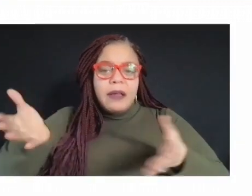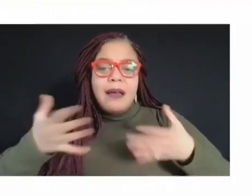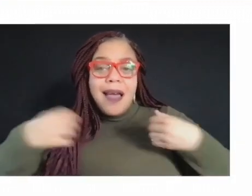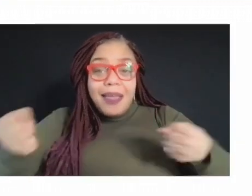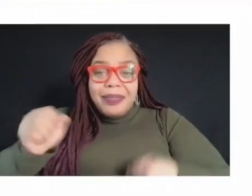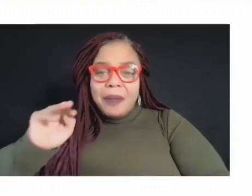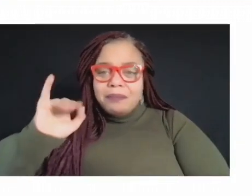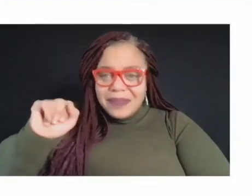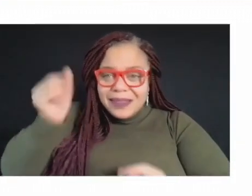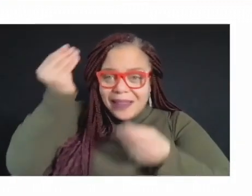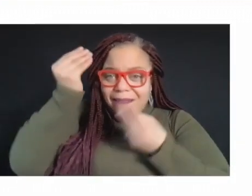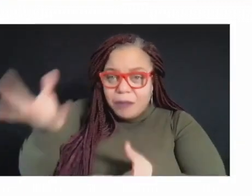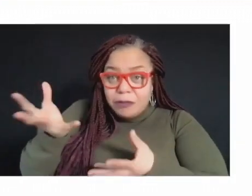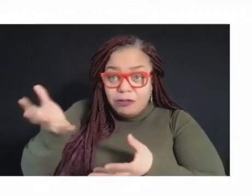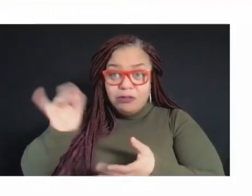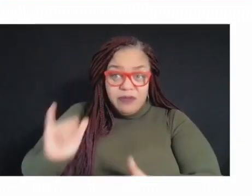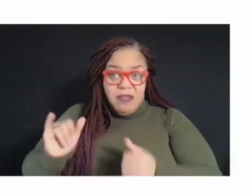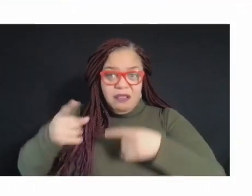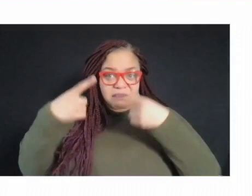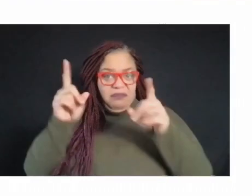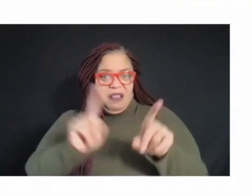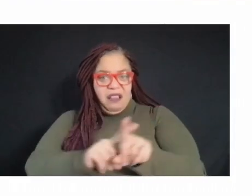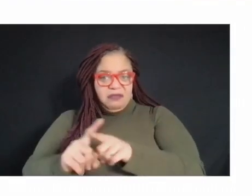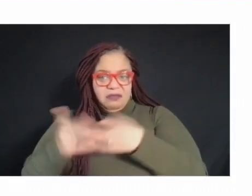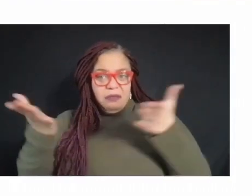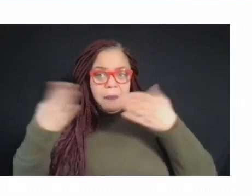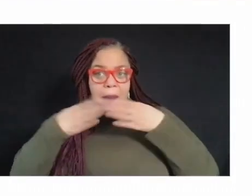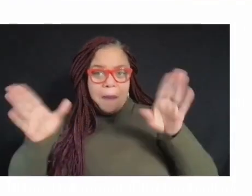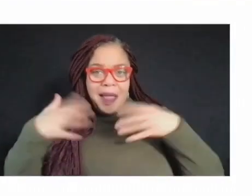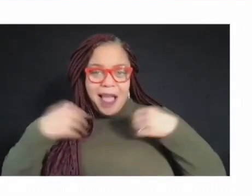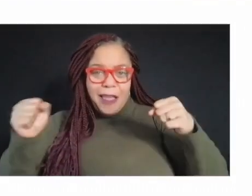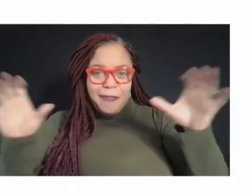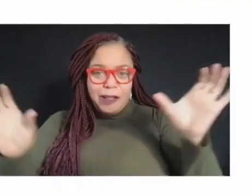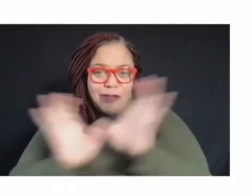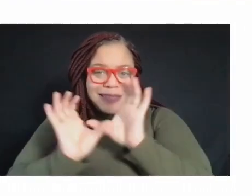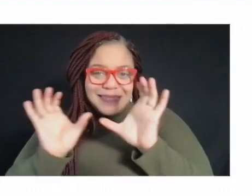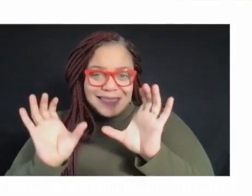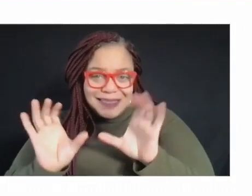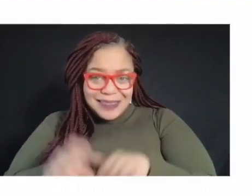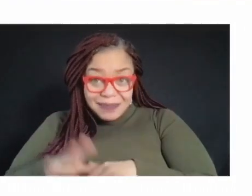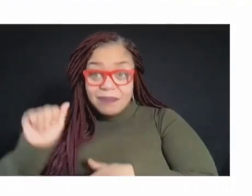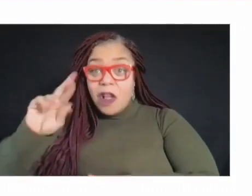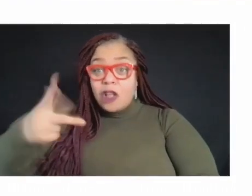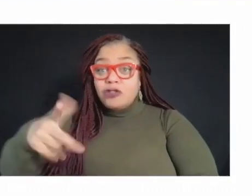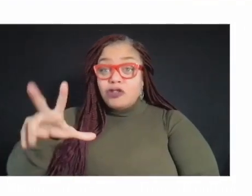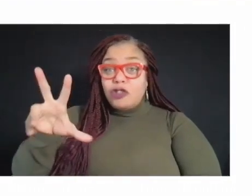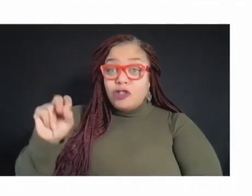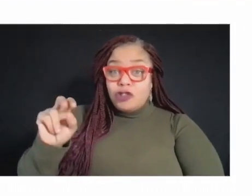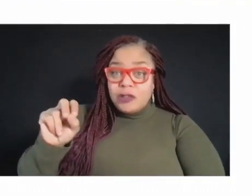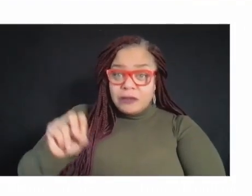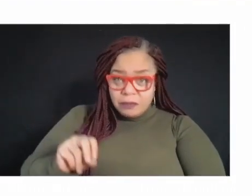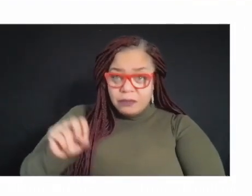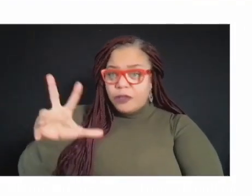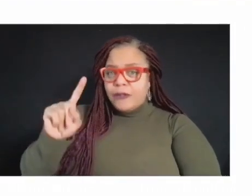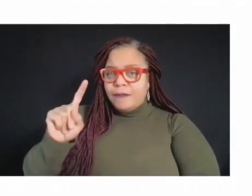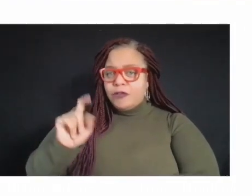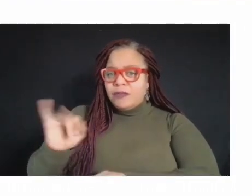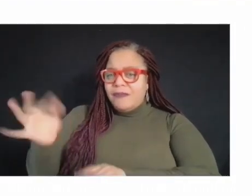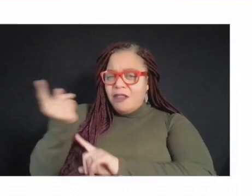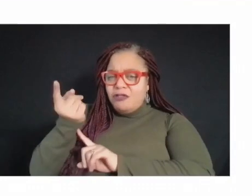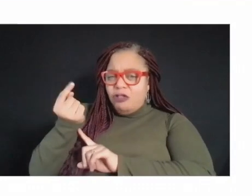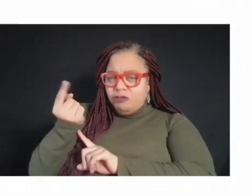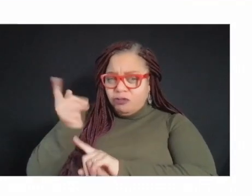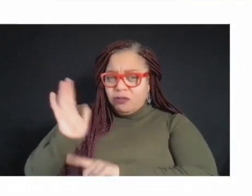August 31st of last year by our county Board of Supervisors. The resolution followed guidance